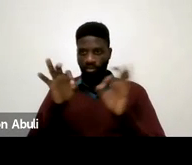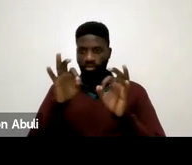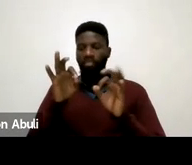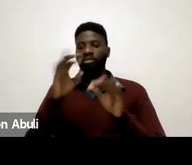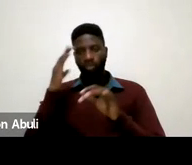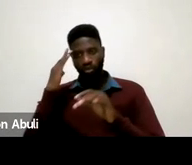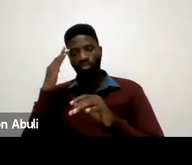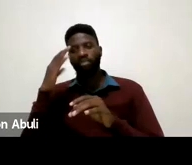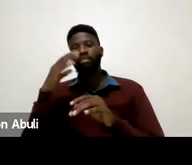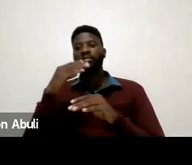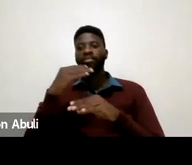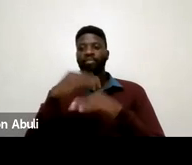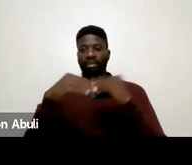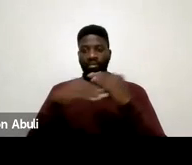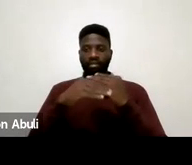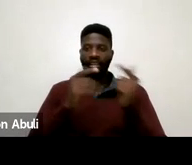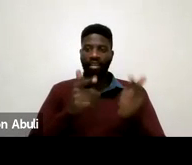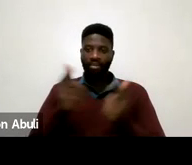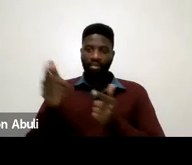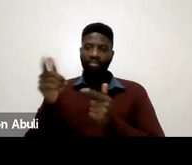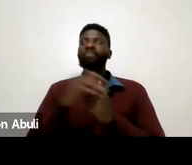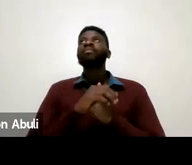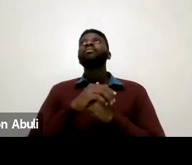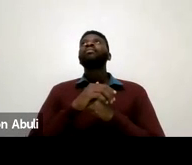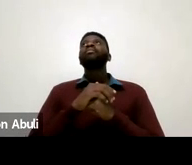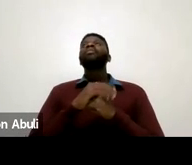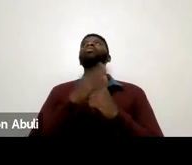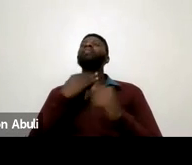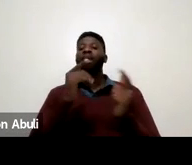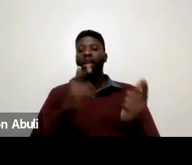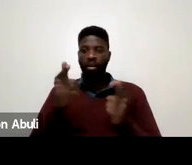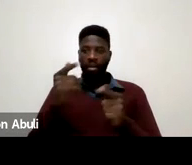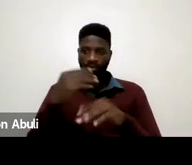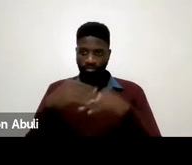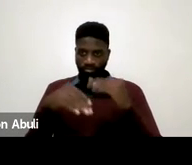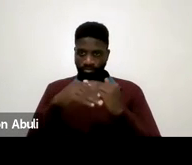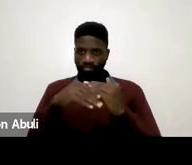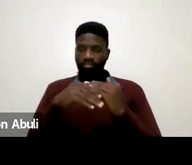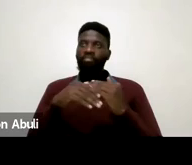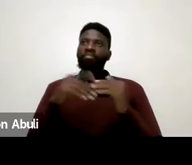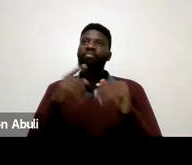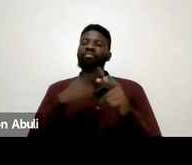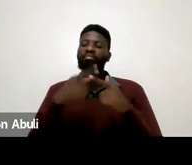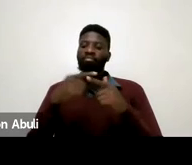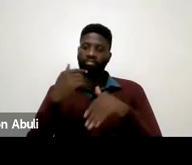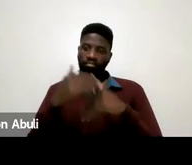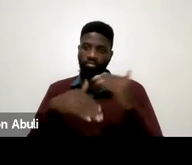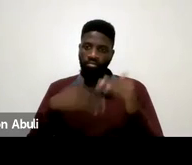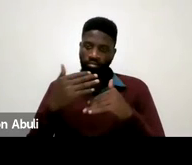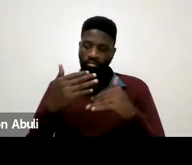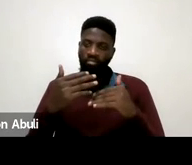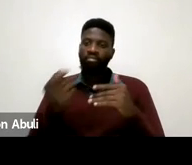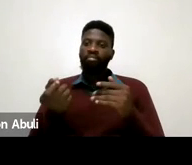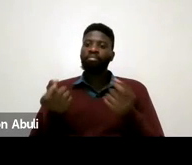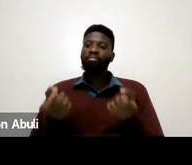building a library. When you want to build a library, then all of a sudden